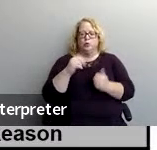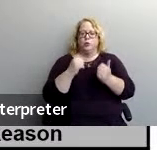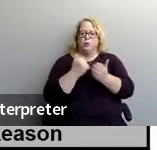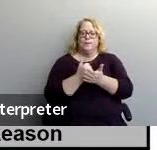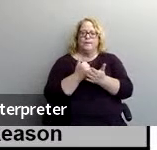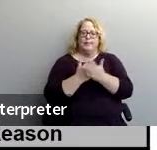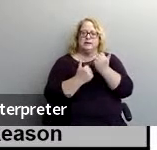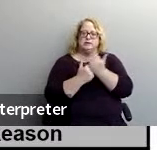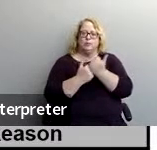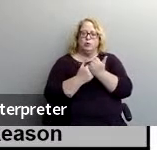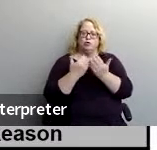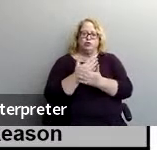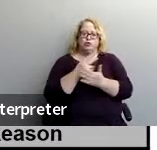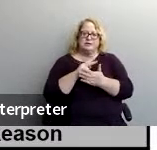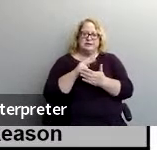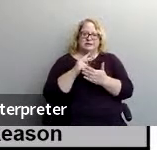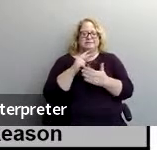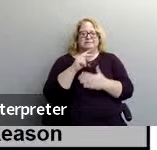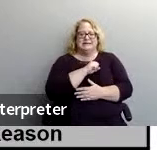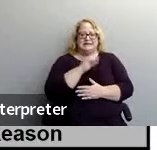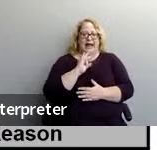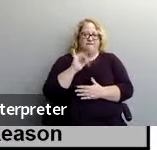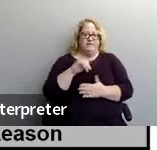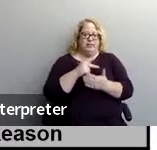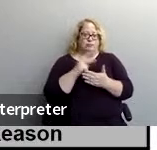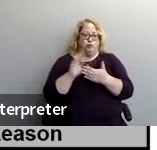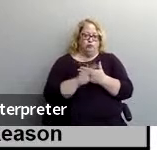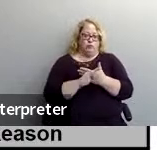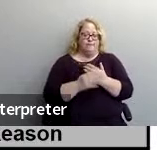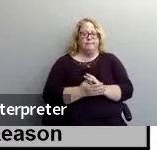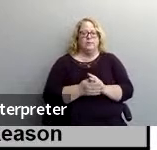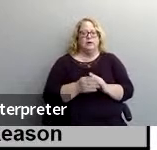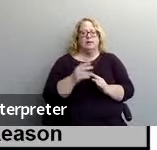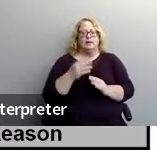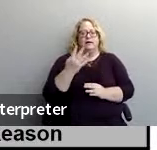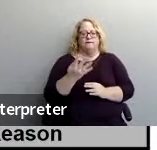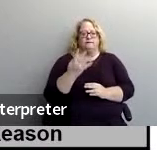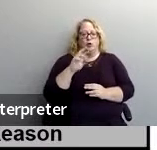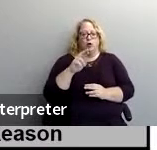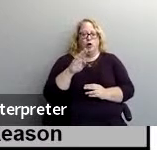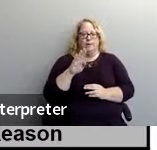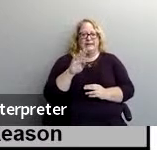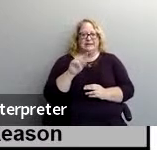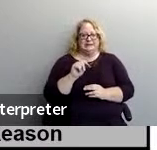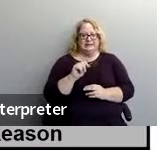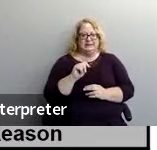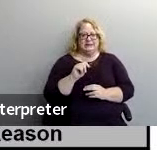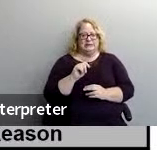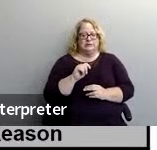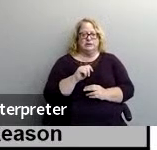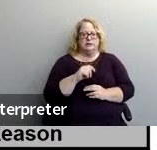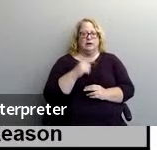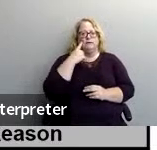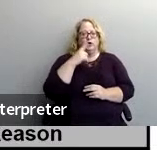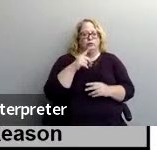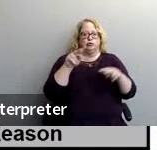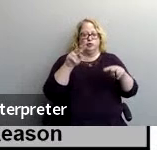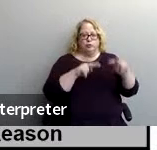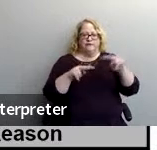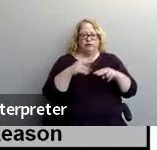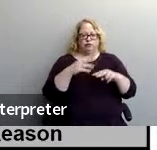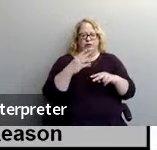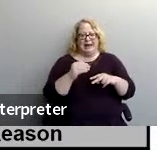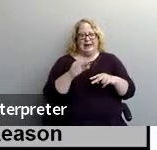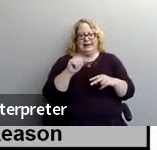staff that has started in that program. And then, of course, for RBTs, we need for supervision and